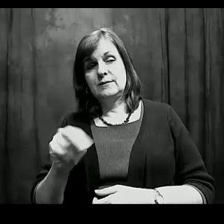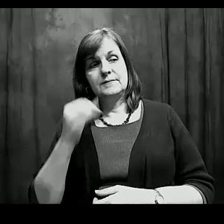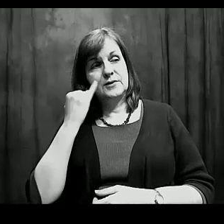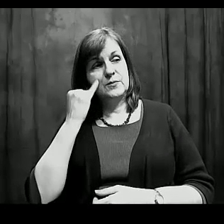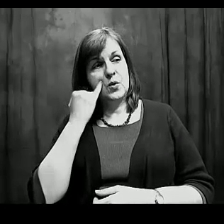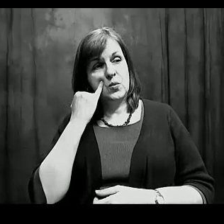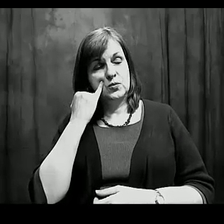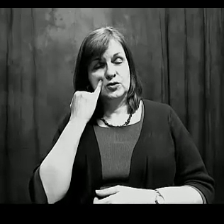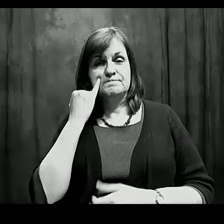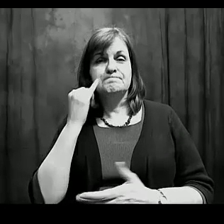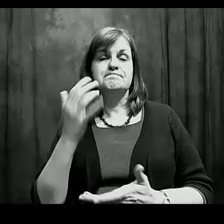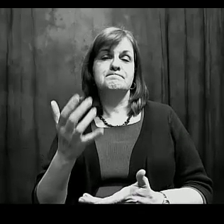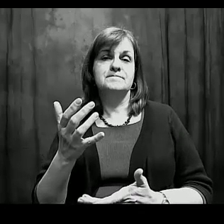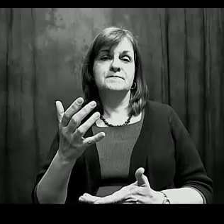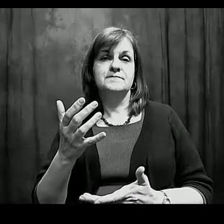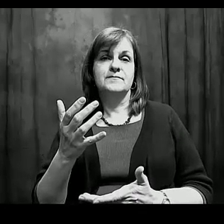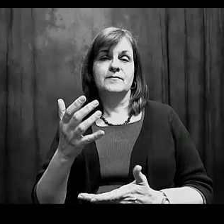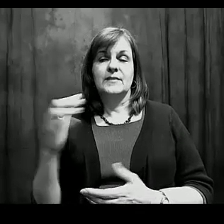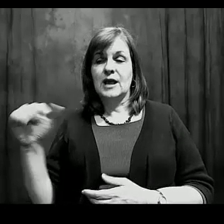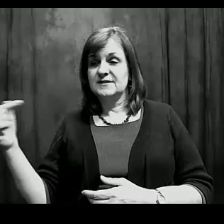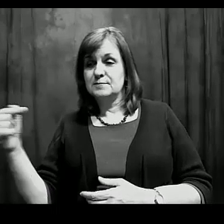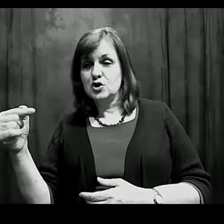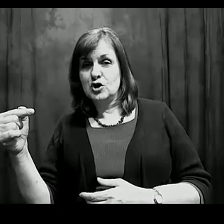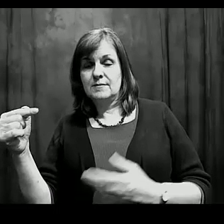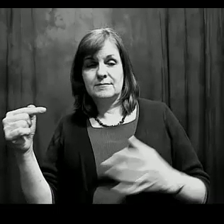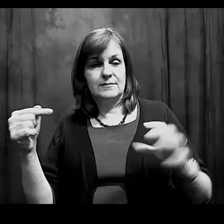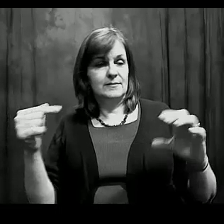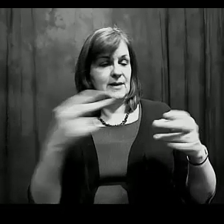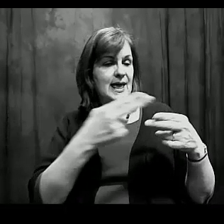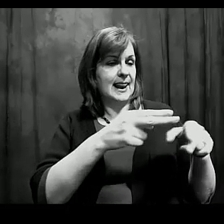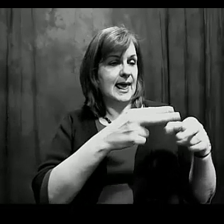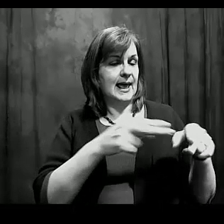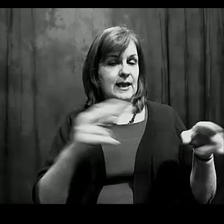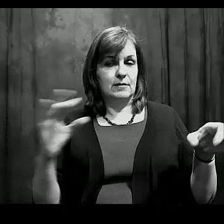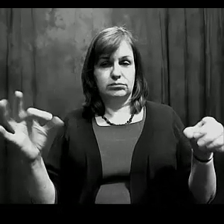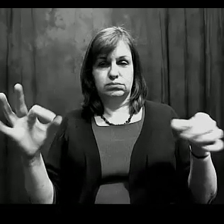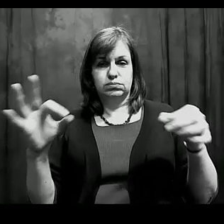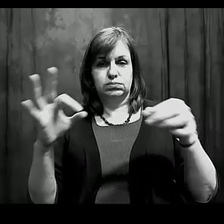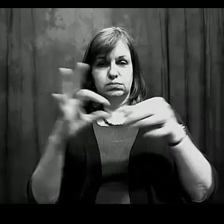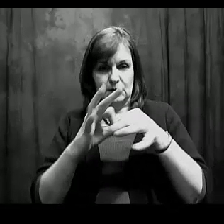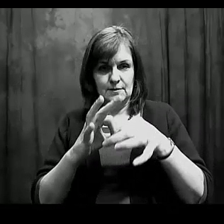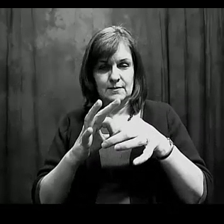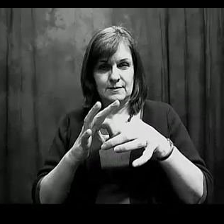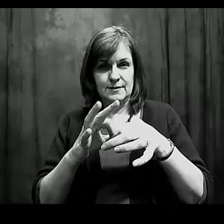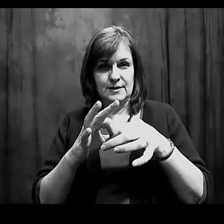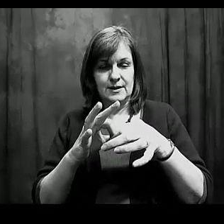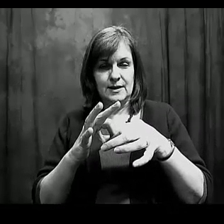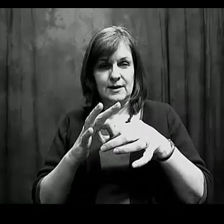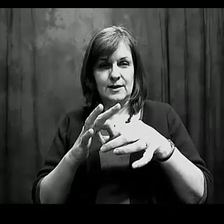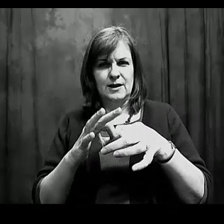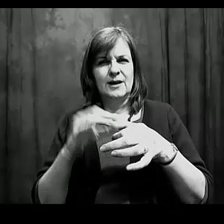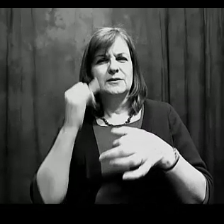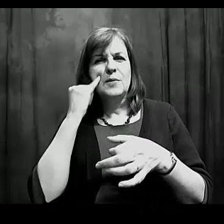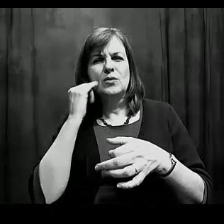our little example here that if a sperm comes into contact with an ova or an